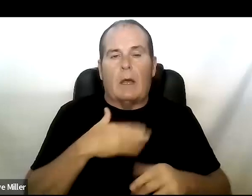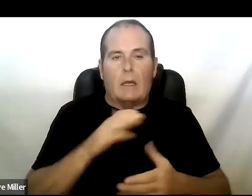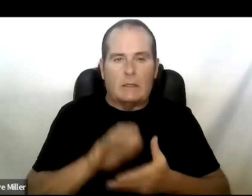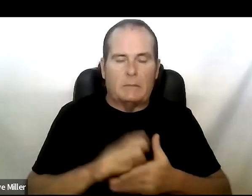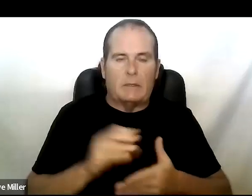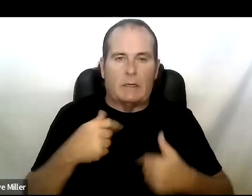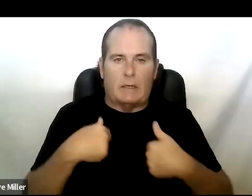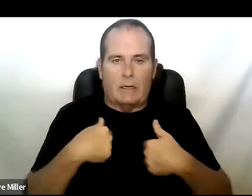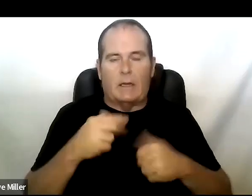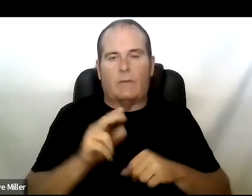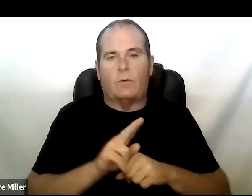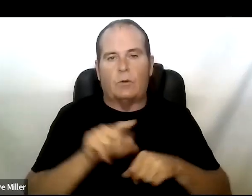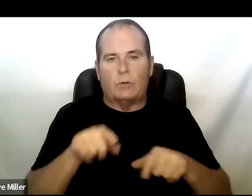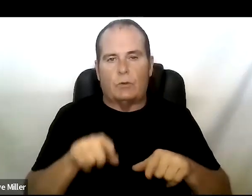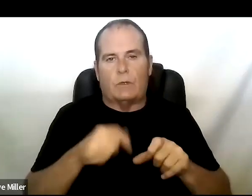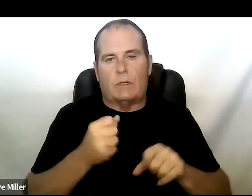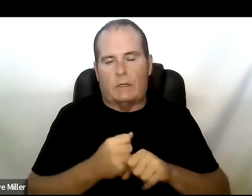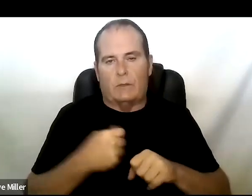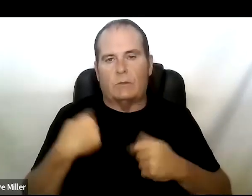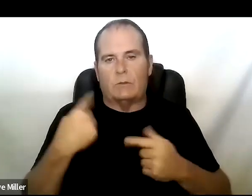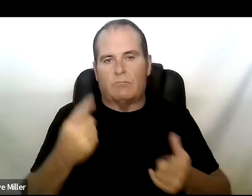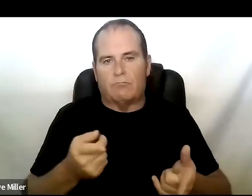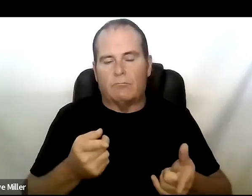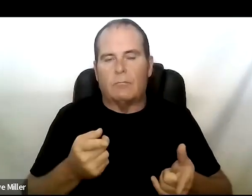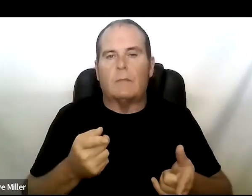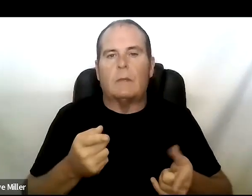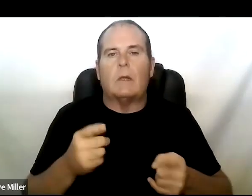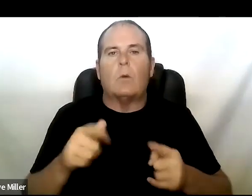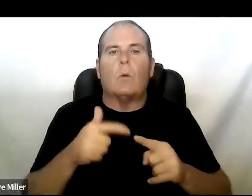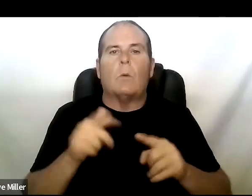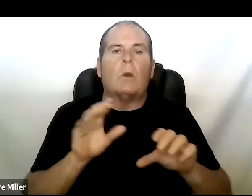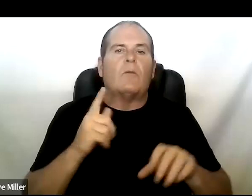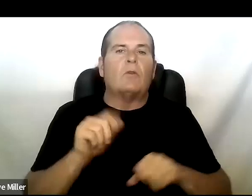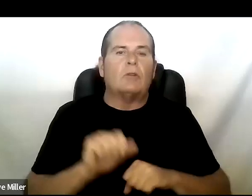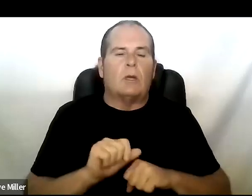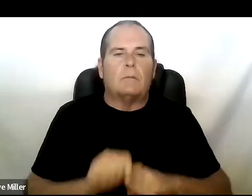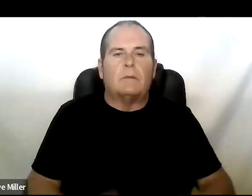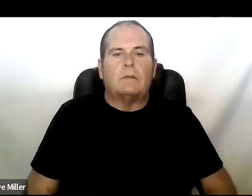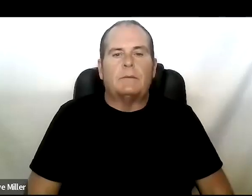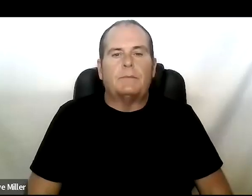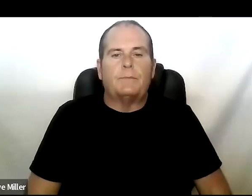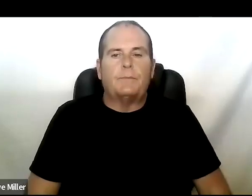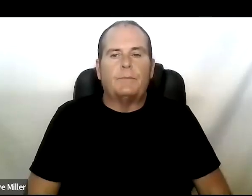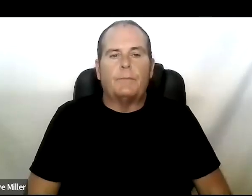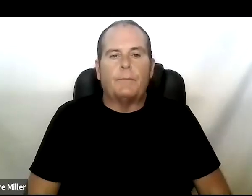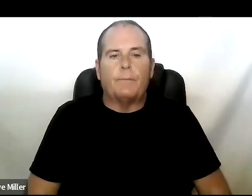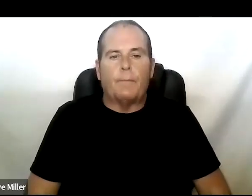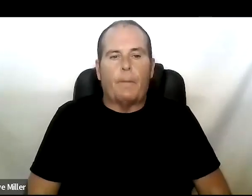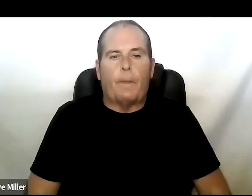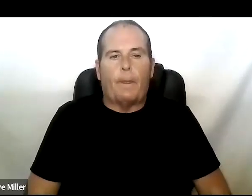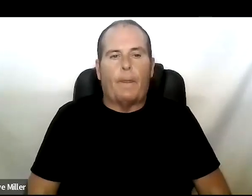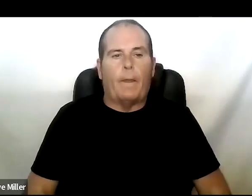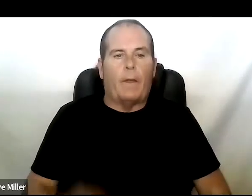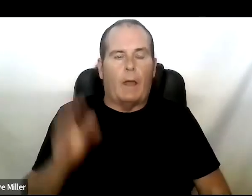I, throughout the years when we've had to look for jobs. So I don't know if they're just